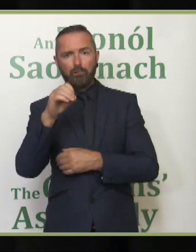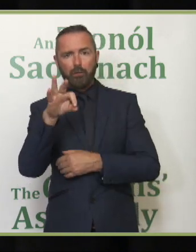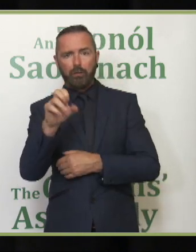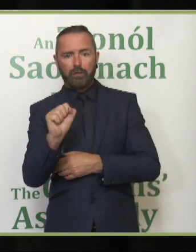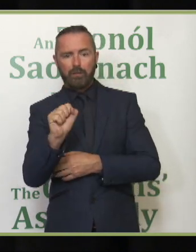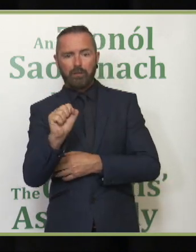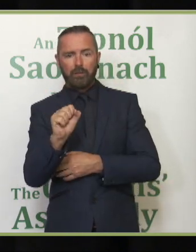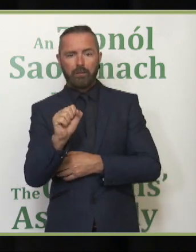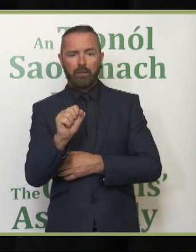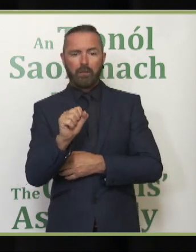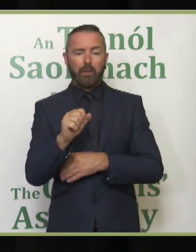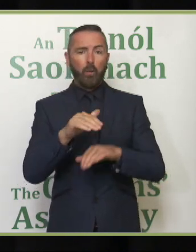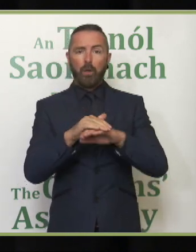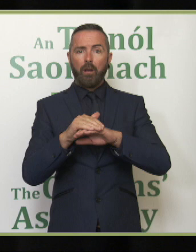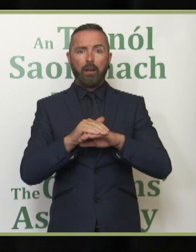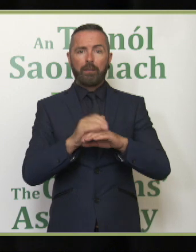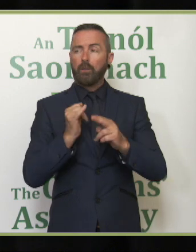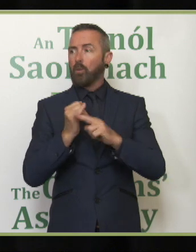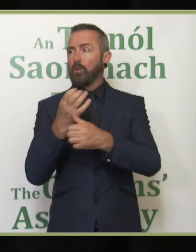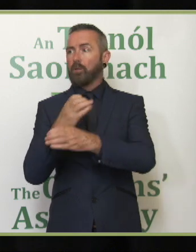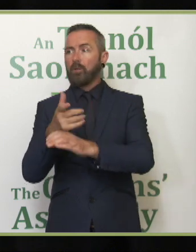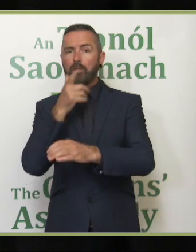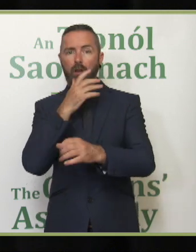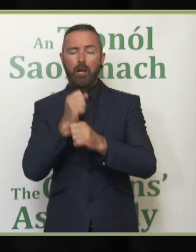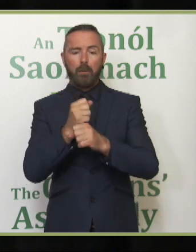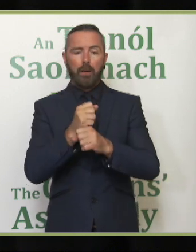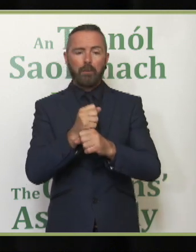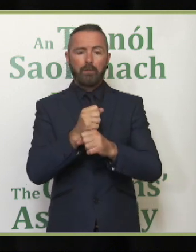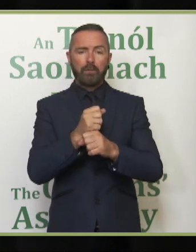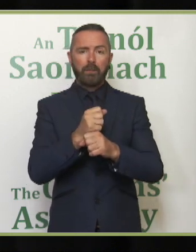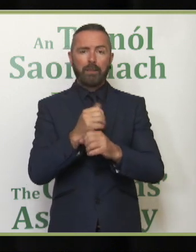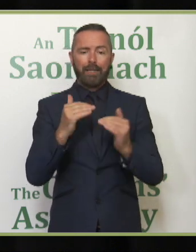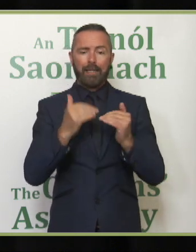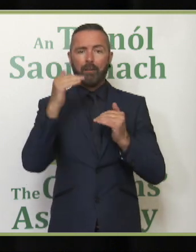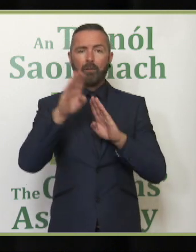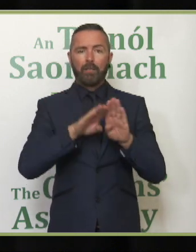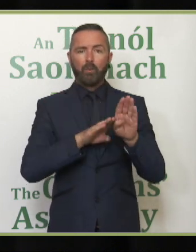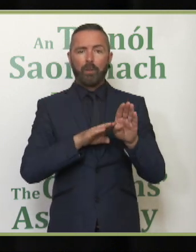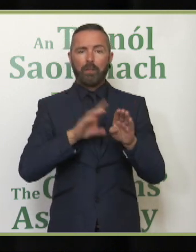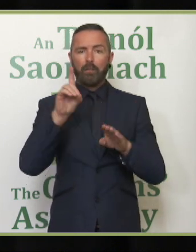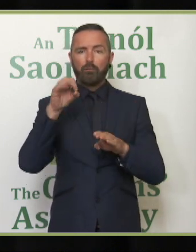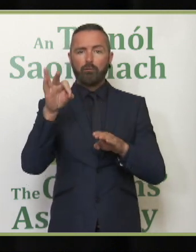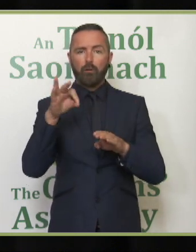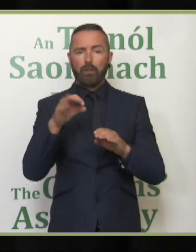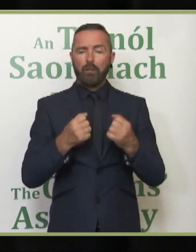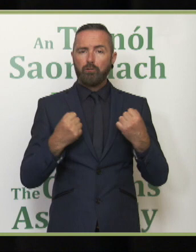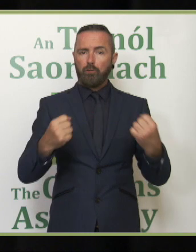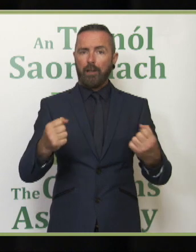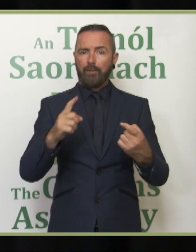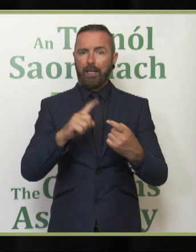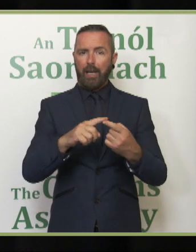of drugs in public parks and on public transport, and an increase in drug driving. Last year in Ireland here, we had